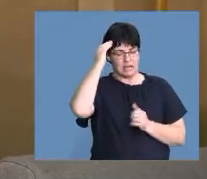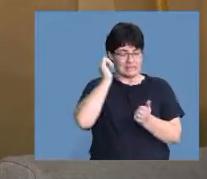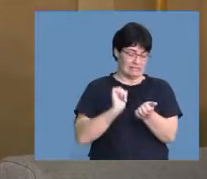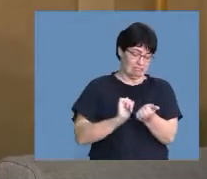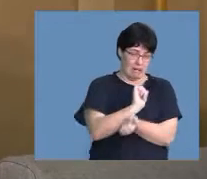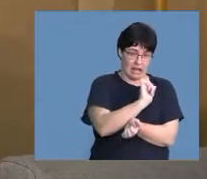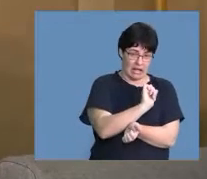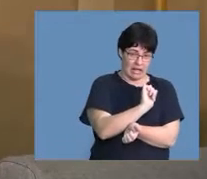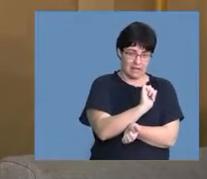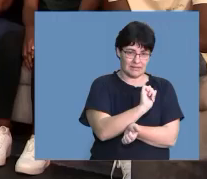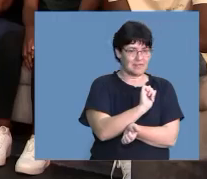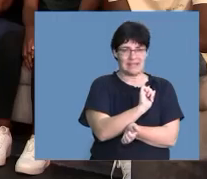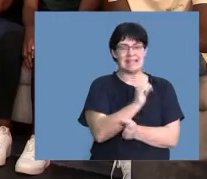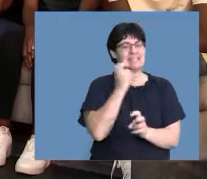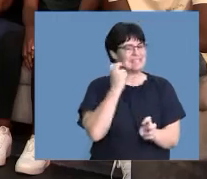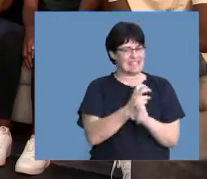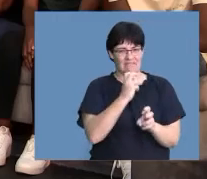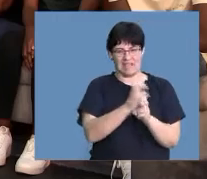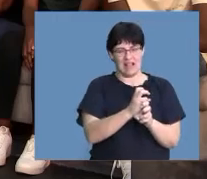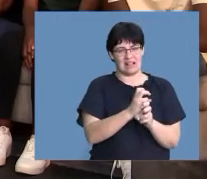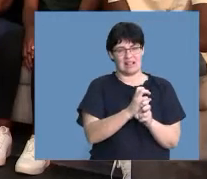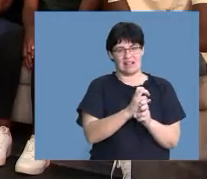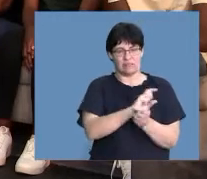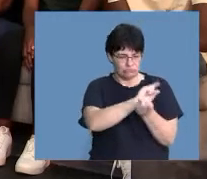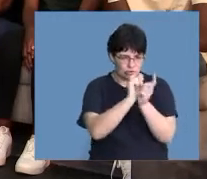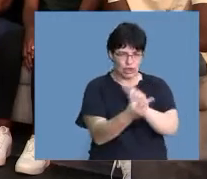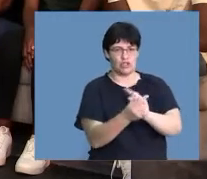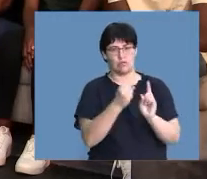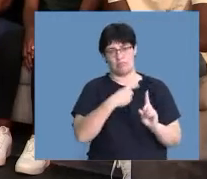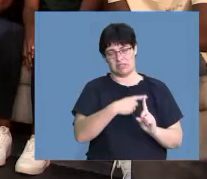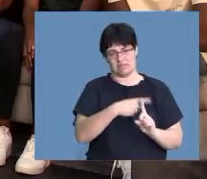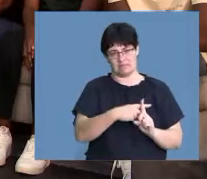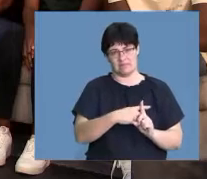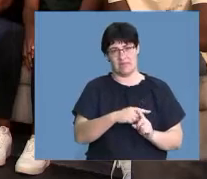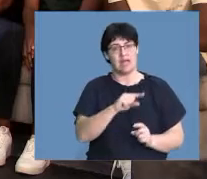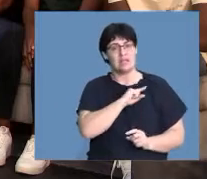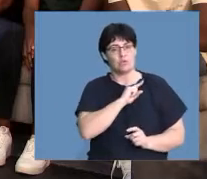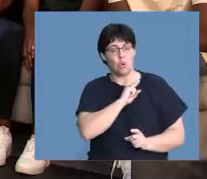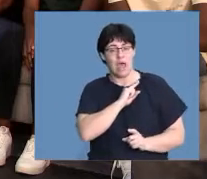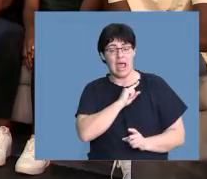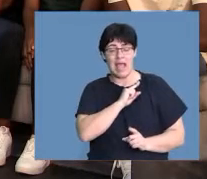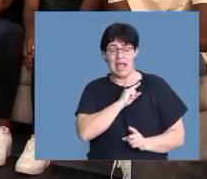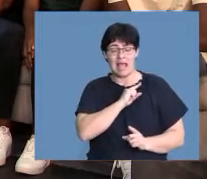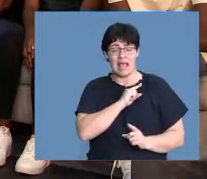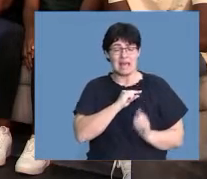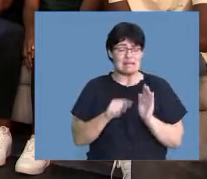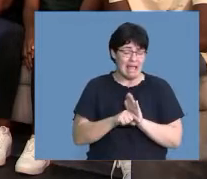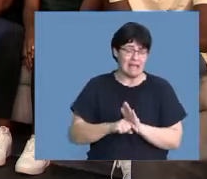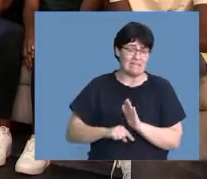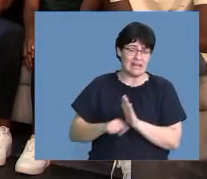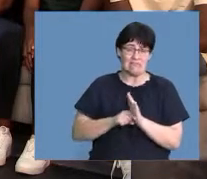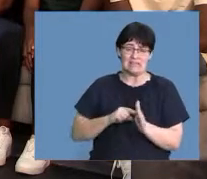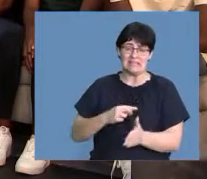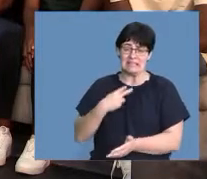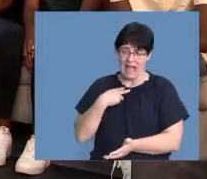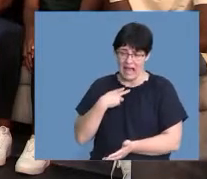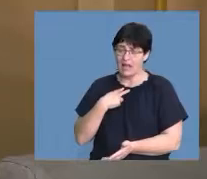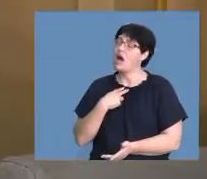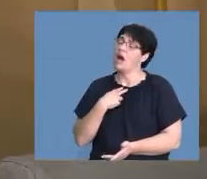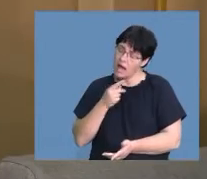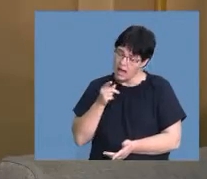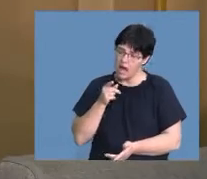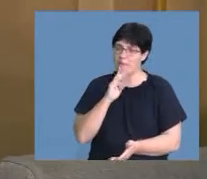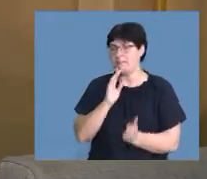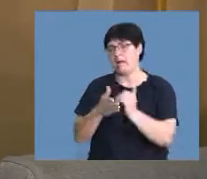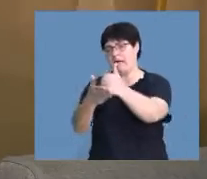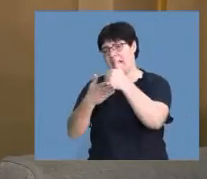mindset, it's very difficult to be positive. Yeah. So that's why we need to ask for help. And eat and sleep. Yeah. You